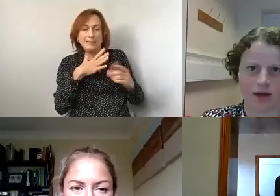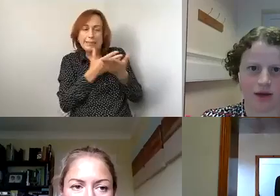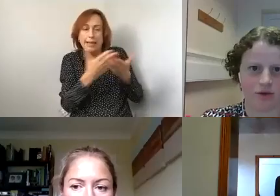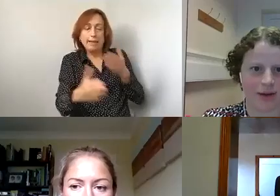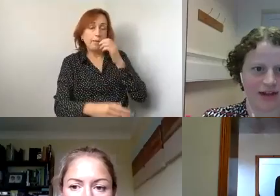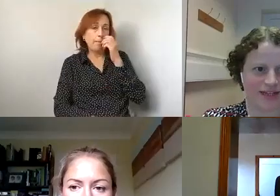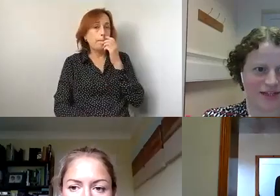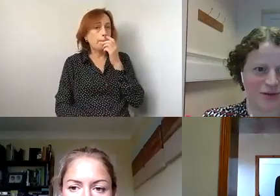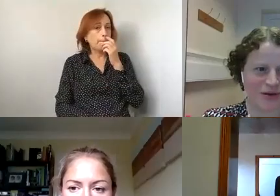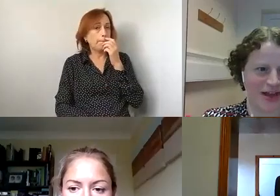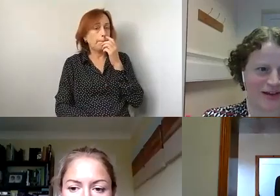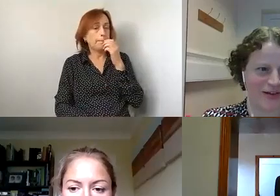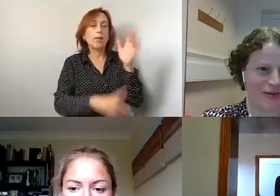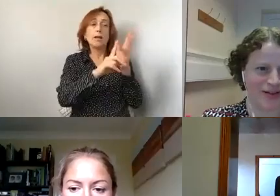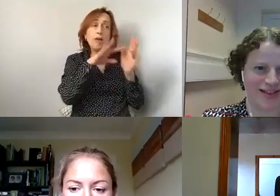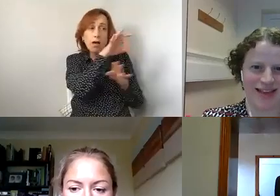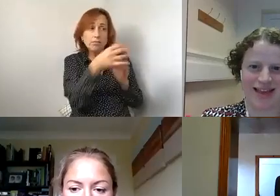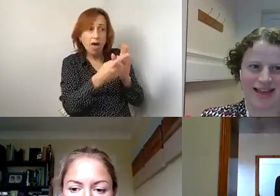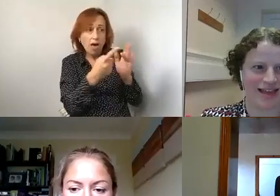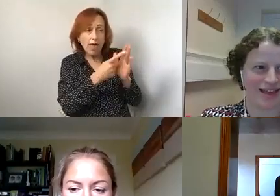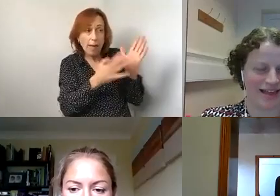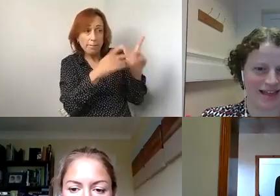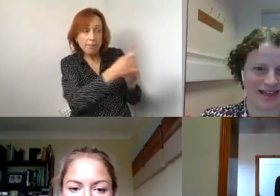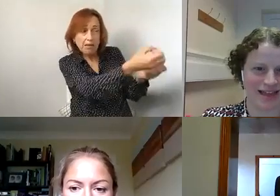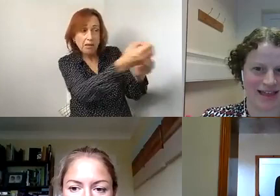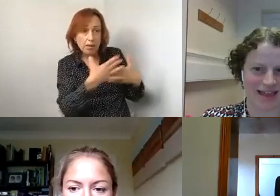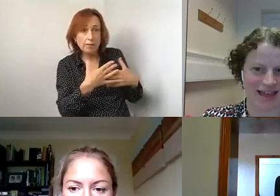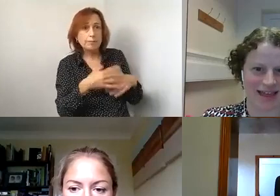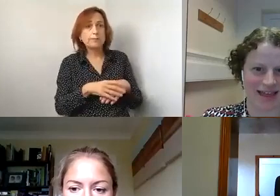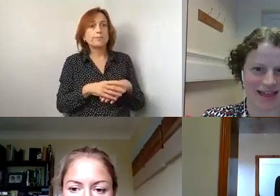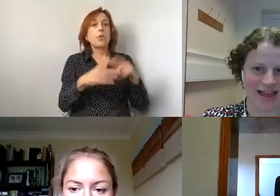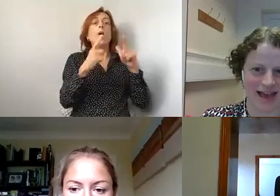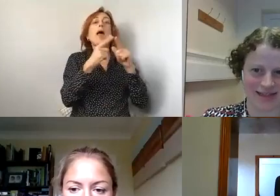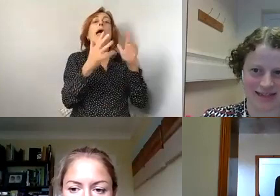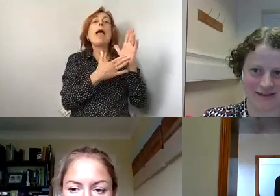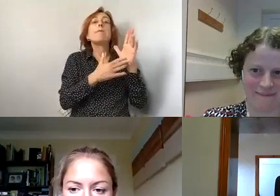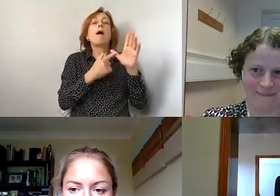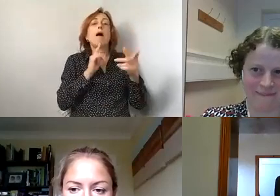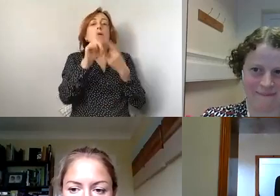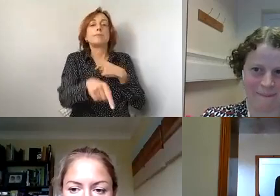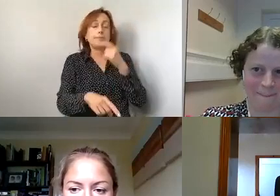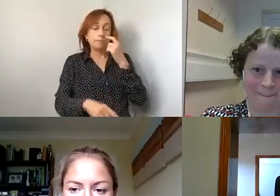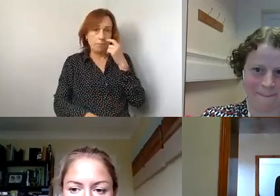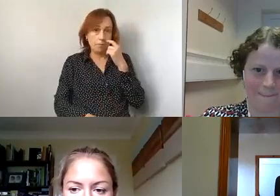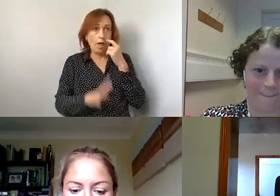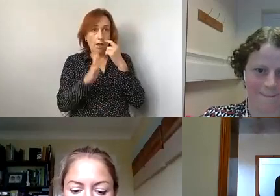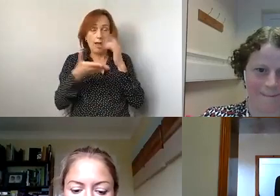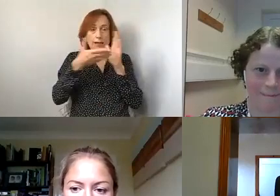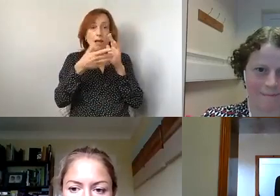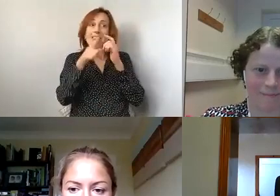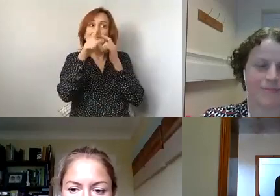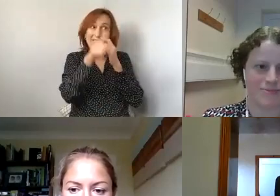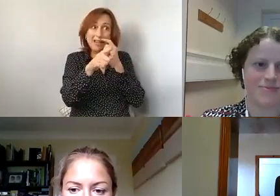Would any other panelists like to come in on that? Or can I just say on that one, Olivia? Yeah. That's okay. That was raised